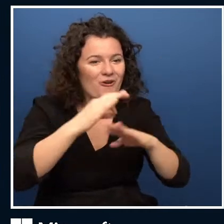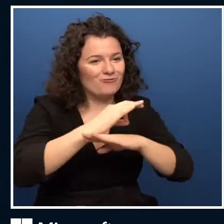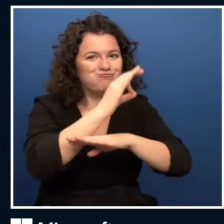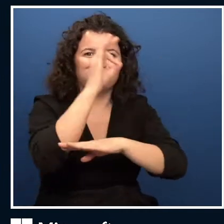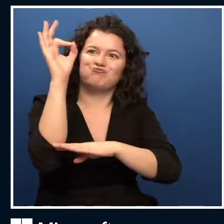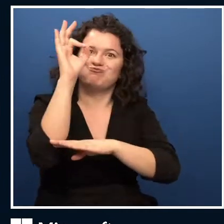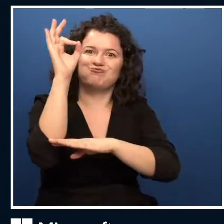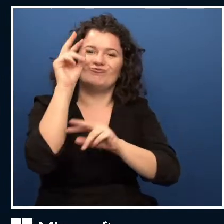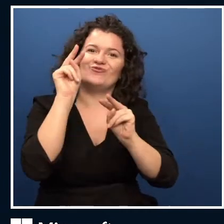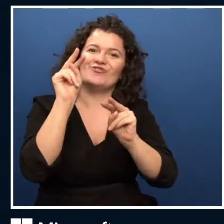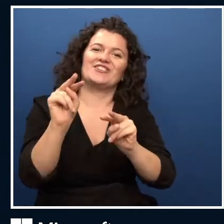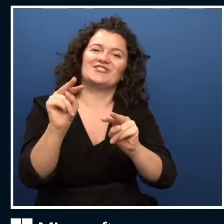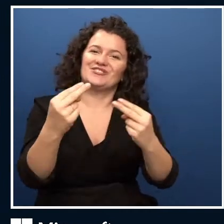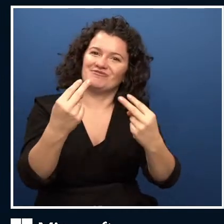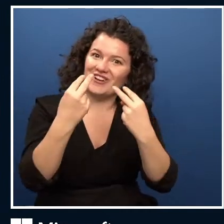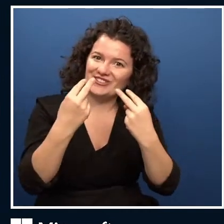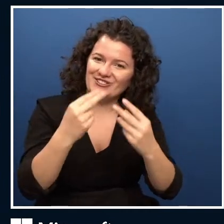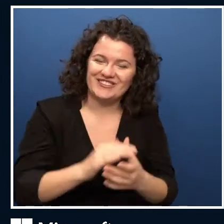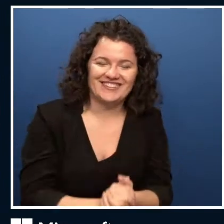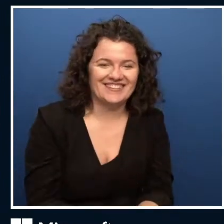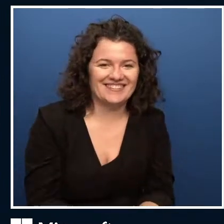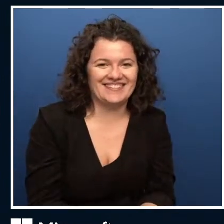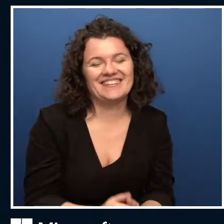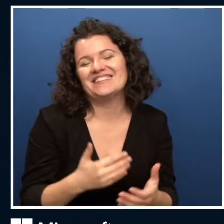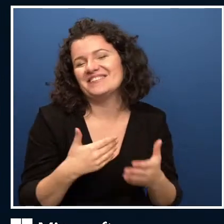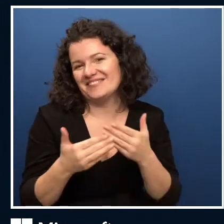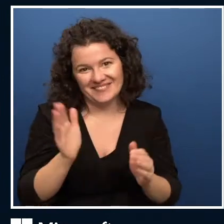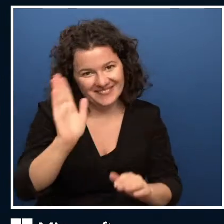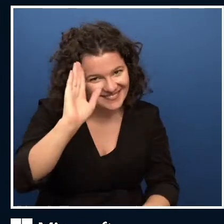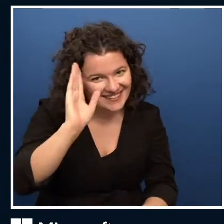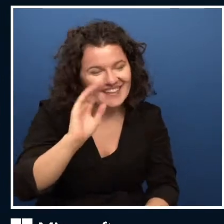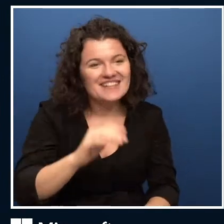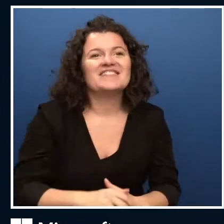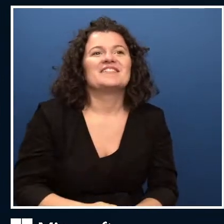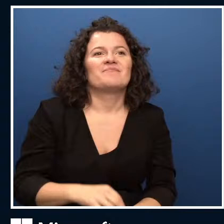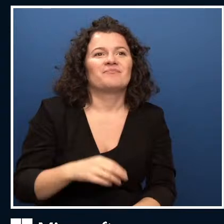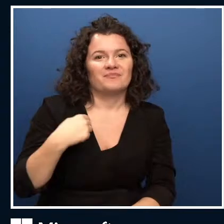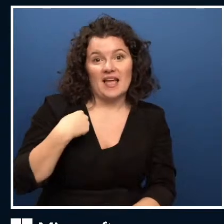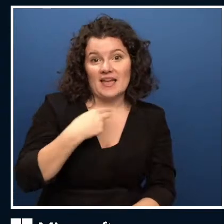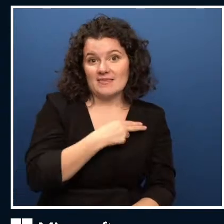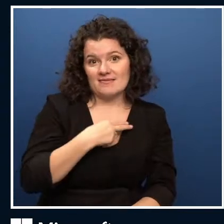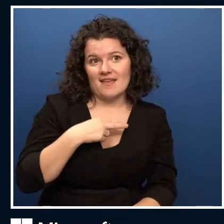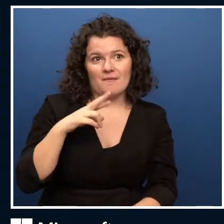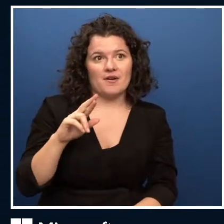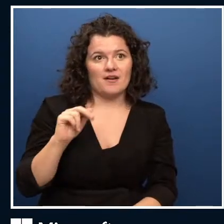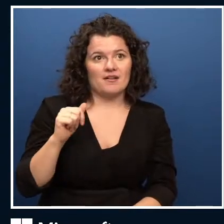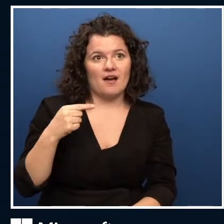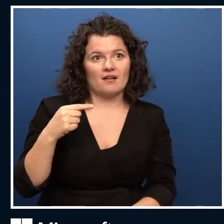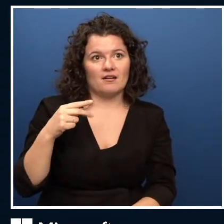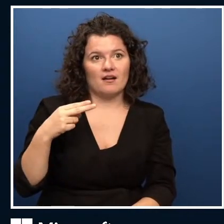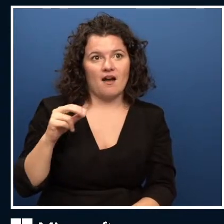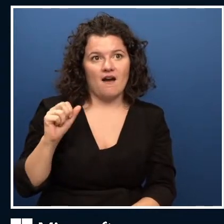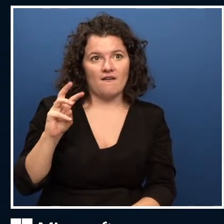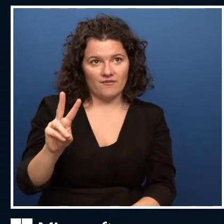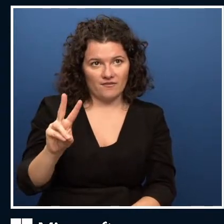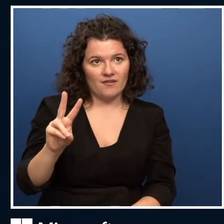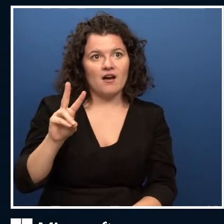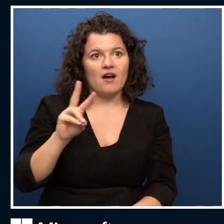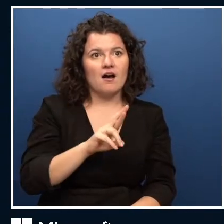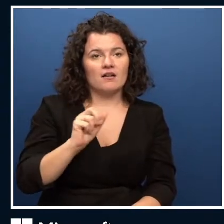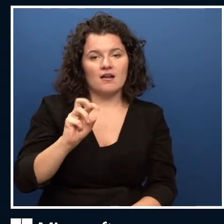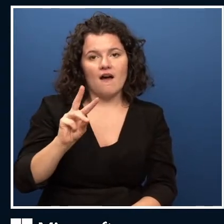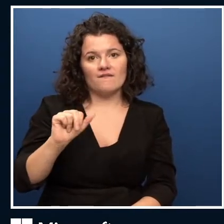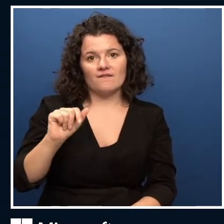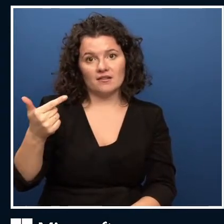are. So I'm Raghav Rawat. I'm a Microsoft Learn Student Ambassador, and I'm an undergraduate